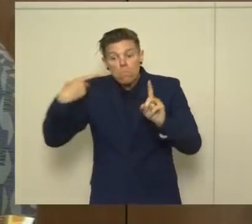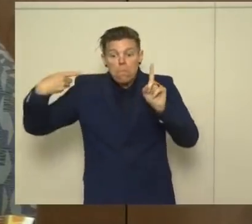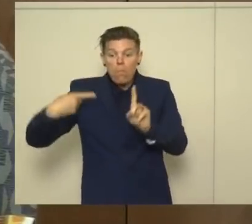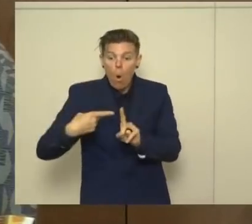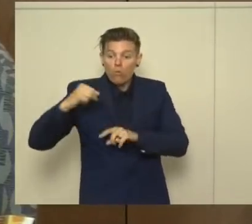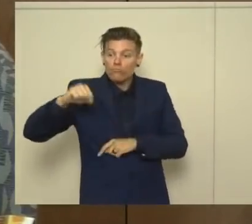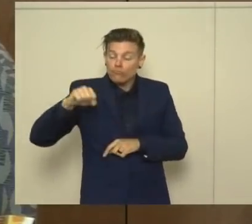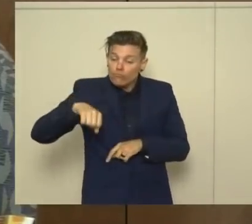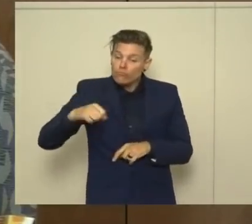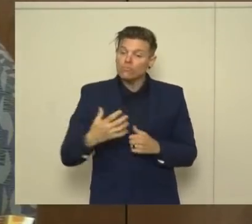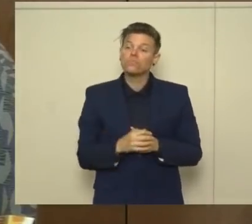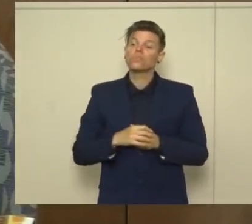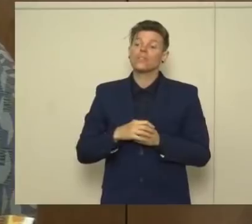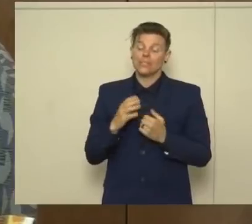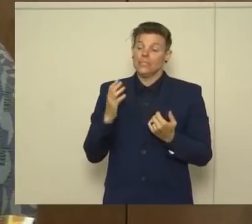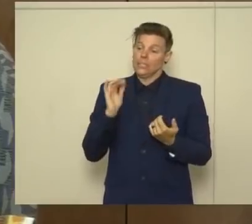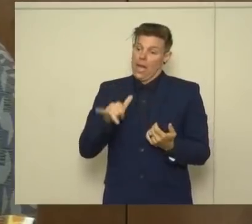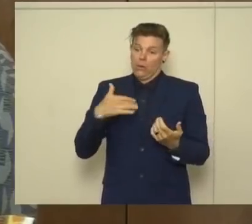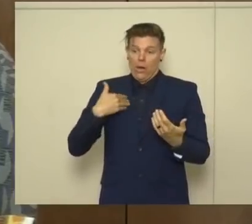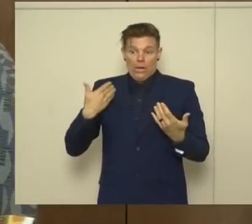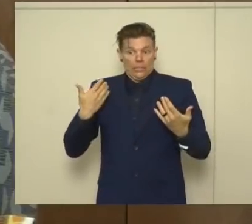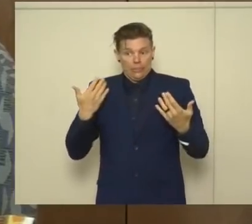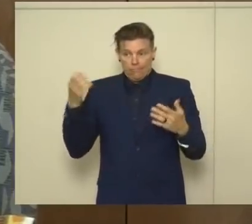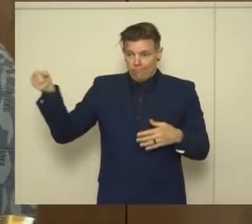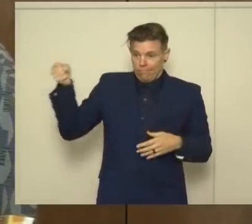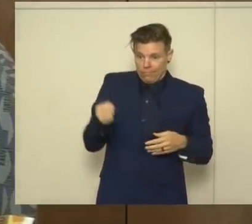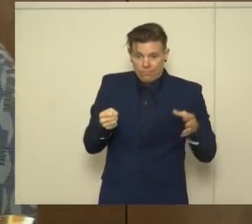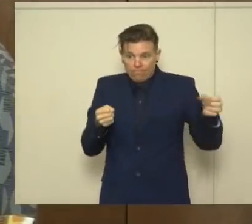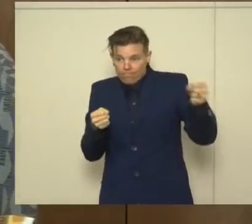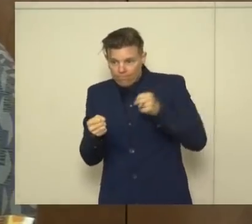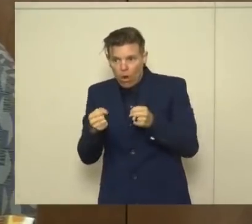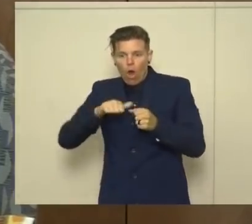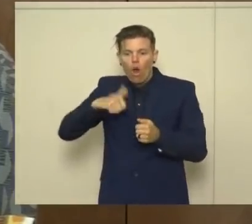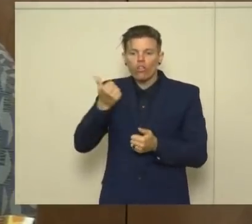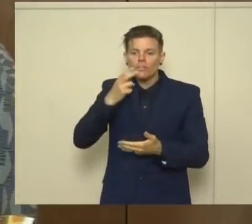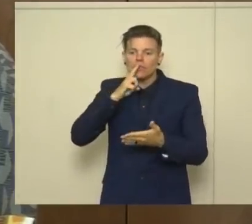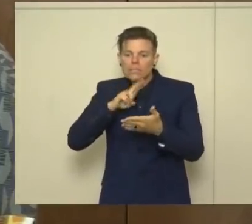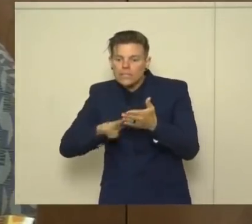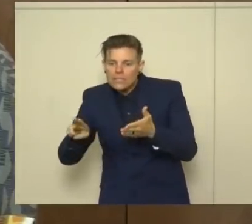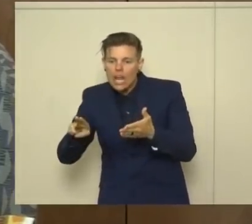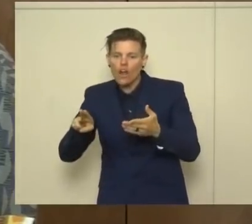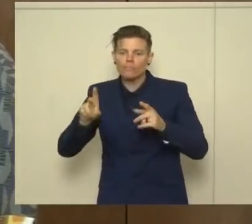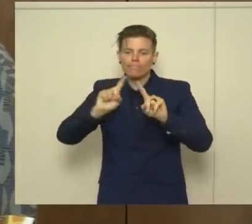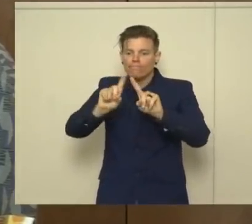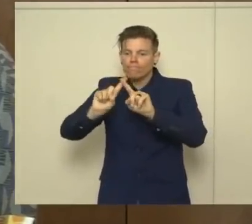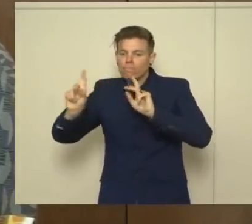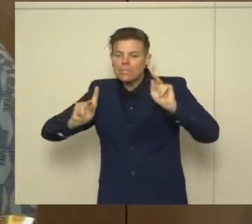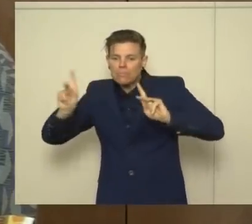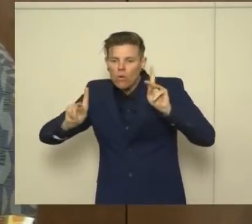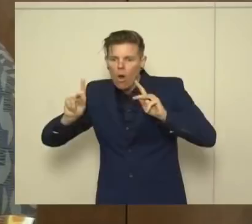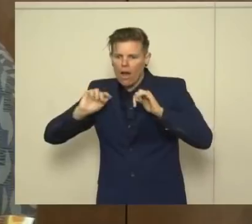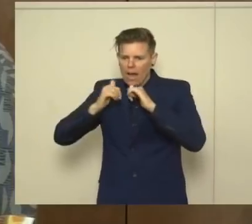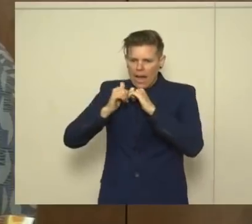cabinet secretaries, and maybe we need to bring Secretary Gorginski to talk about how we're getting more child care centers up, and there's challenges there with